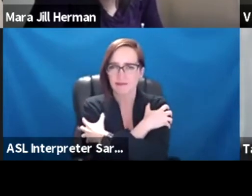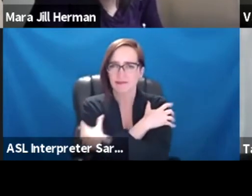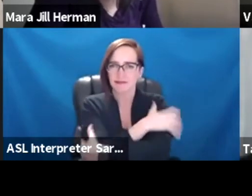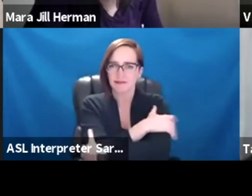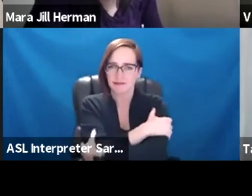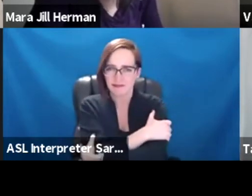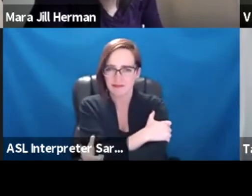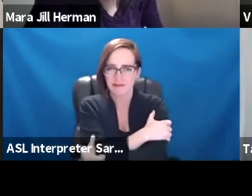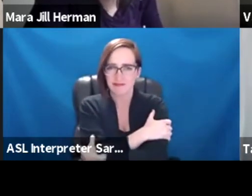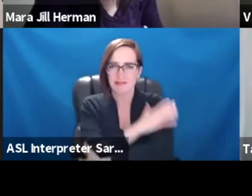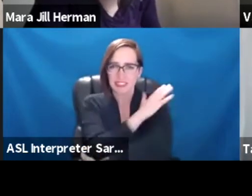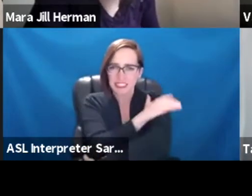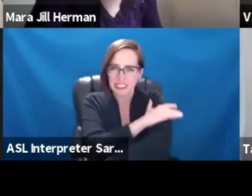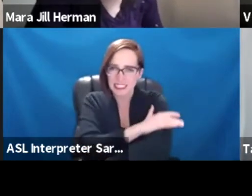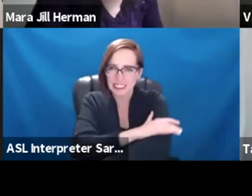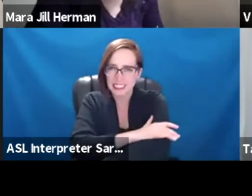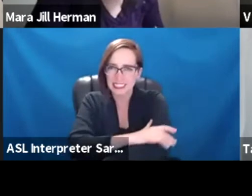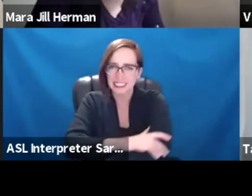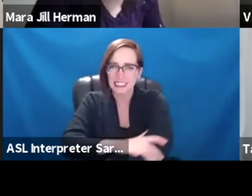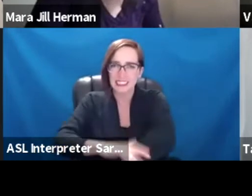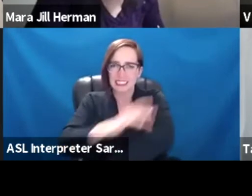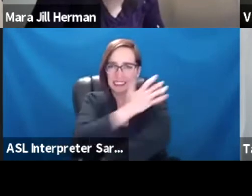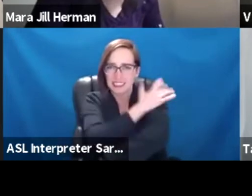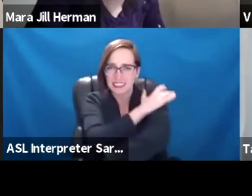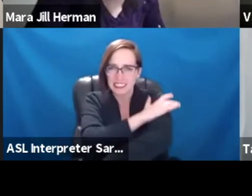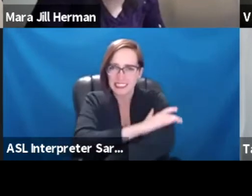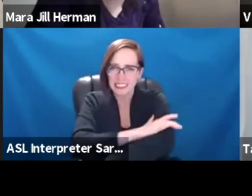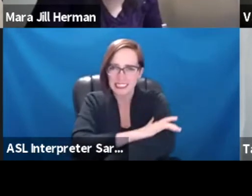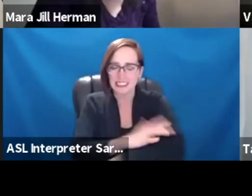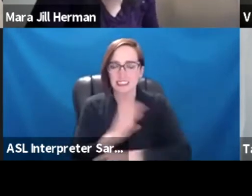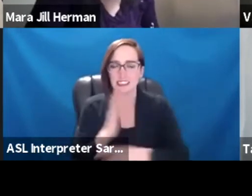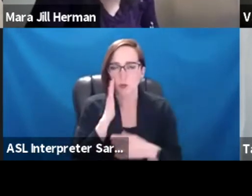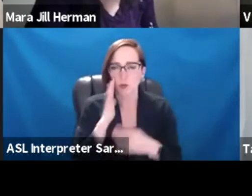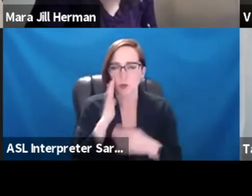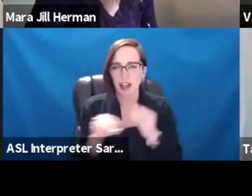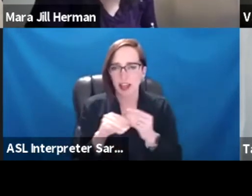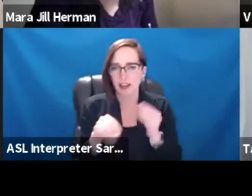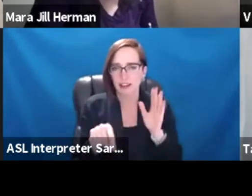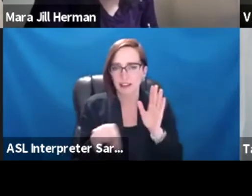then smear as I'm going to bring a sound in.